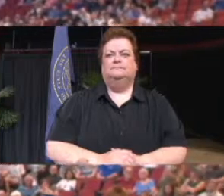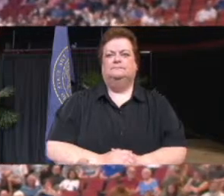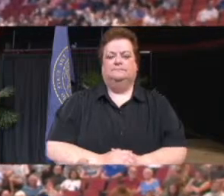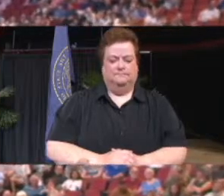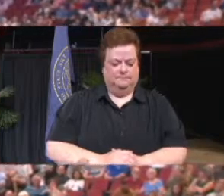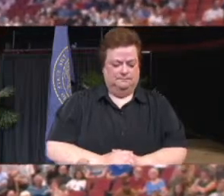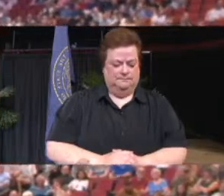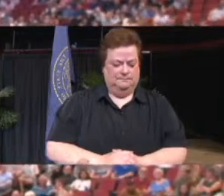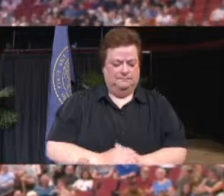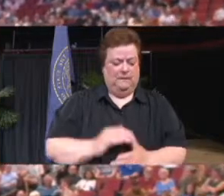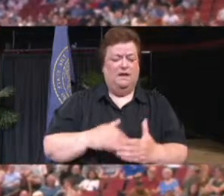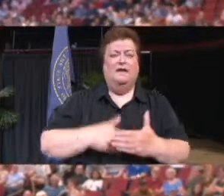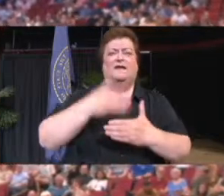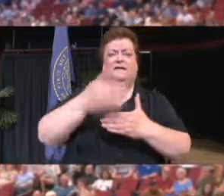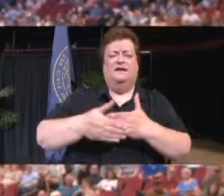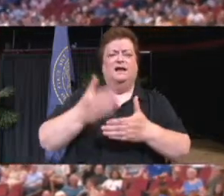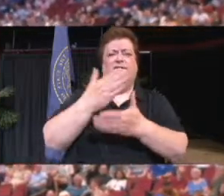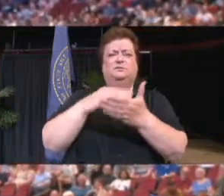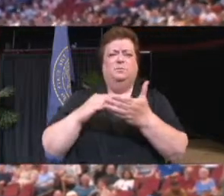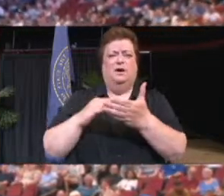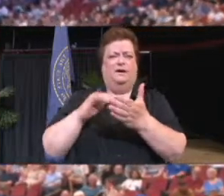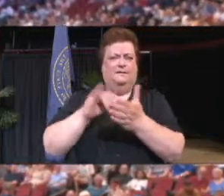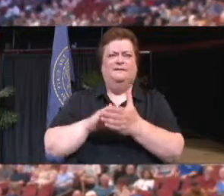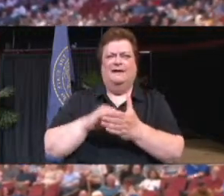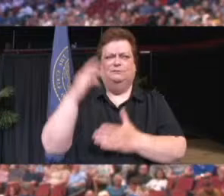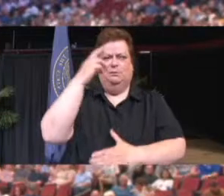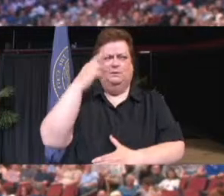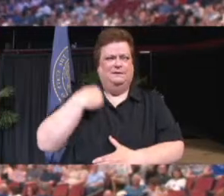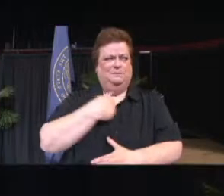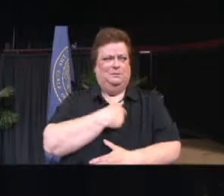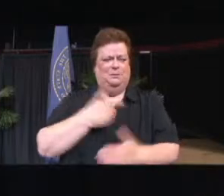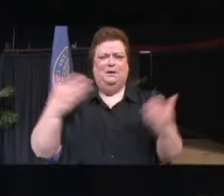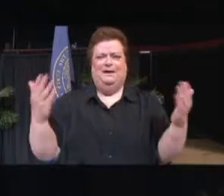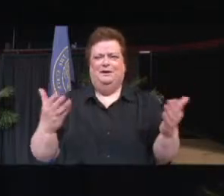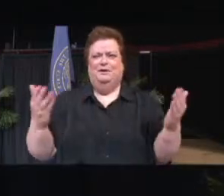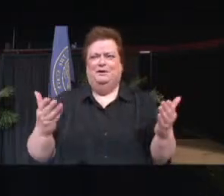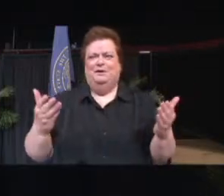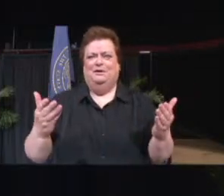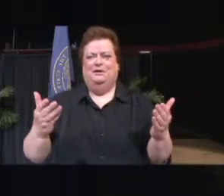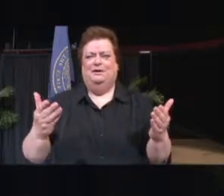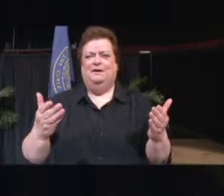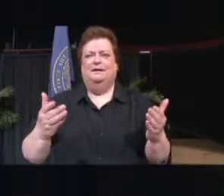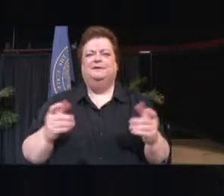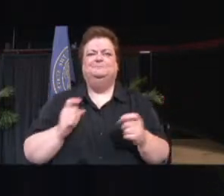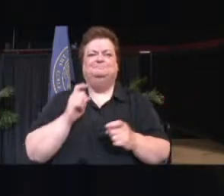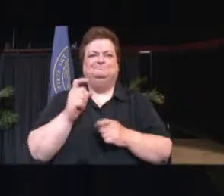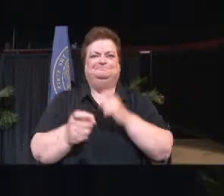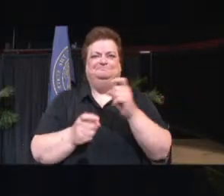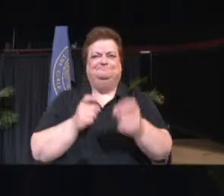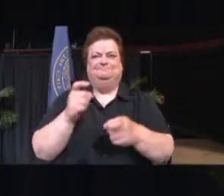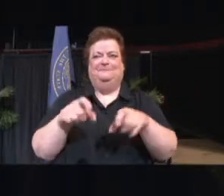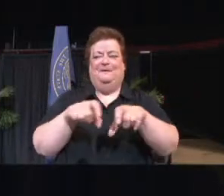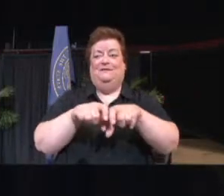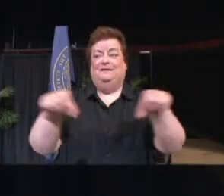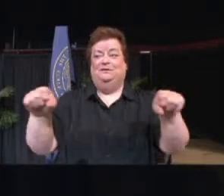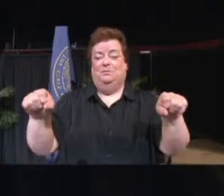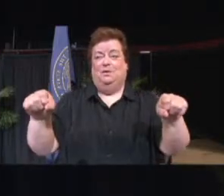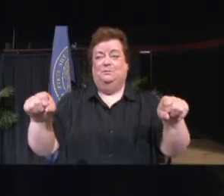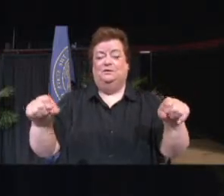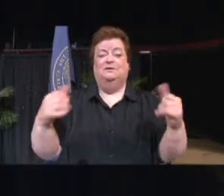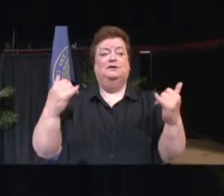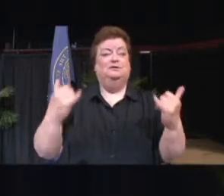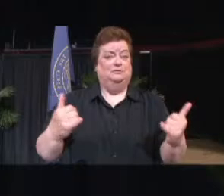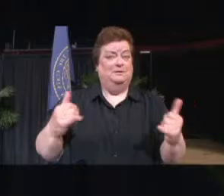So the next part is really the reason we're here, and it's the awarding of the diplomas. So seniors,